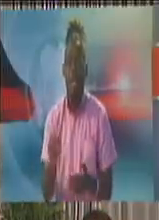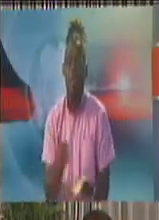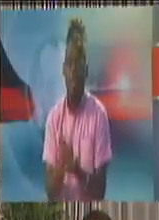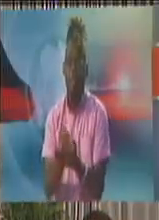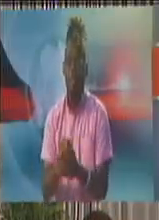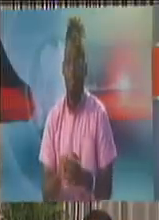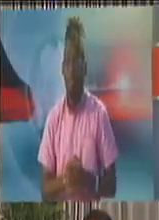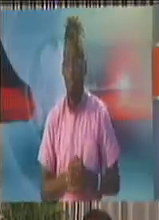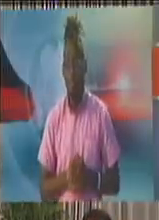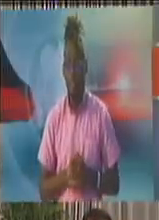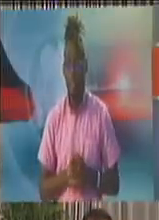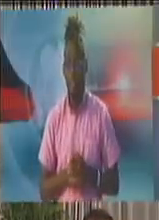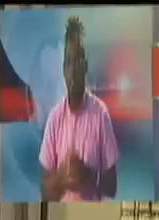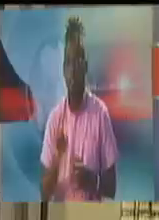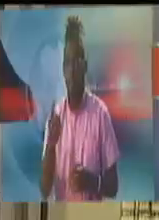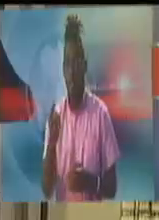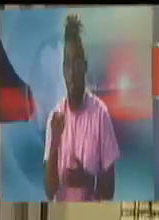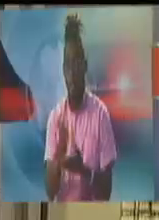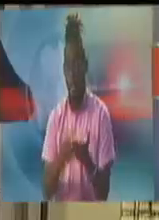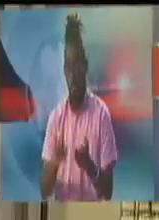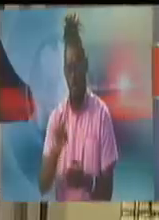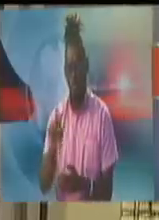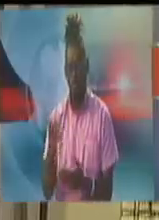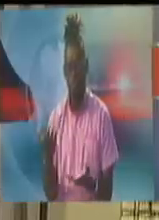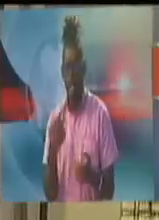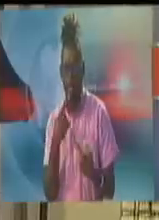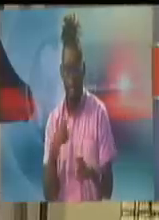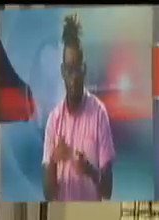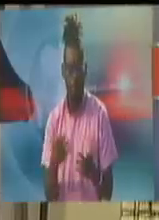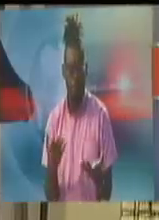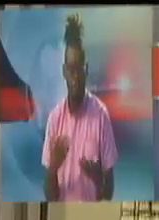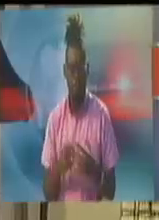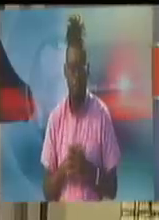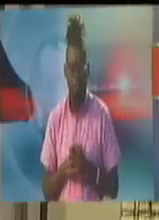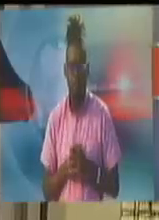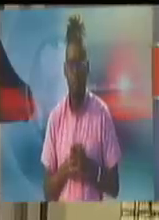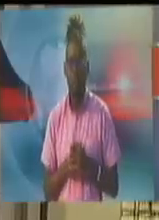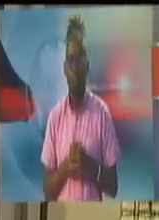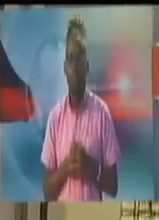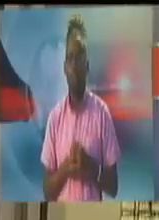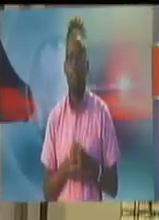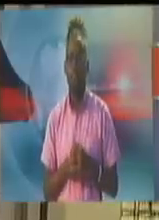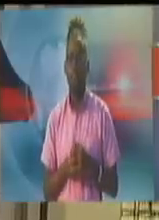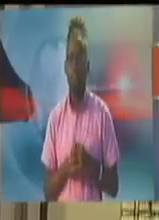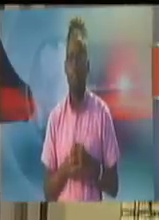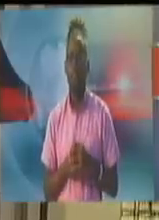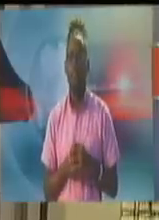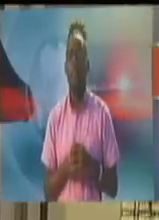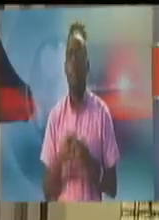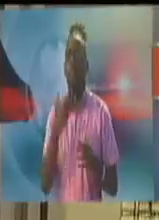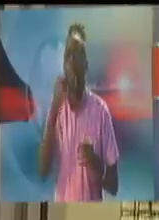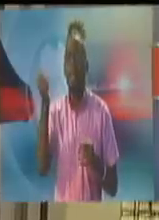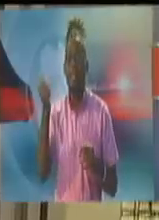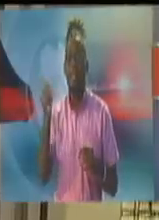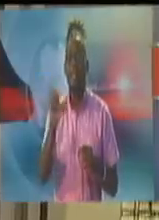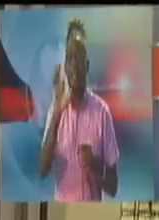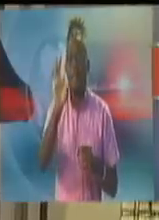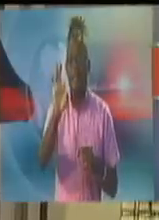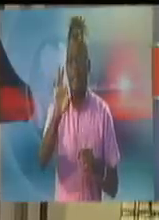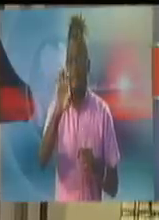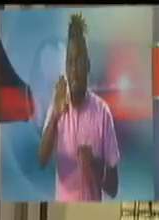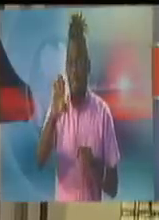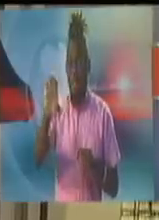so I'll take the first part of the question on cloth masks. To the best of my knowledge, FEAL, which is the NGO that